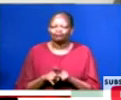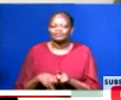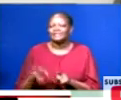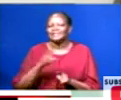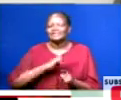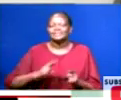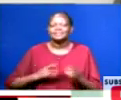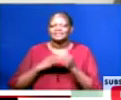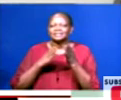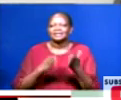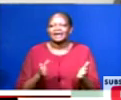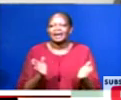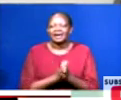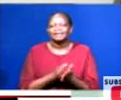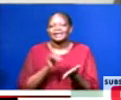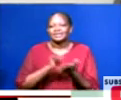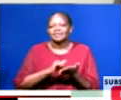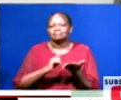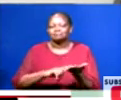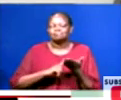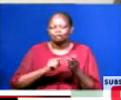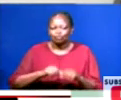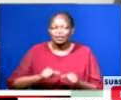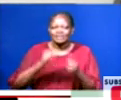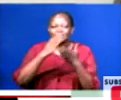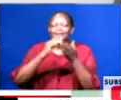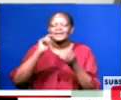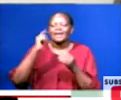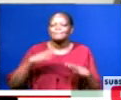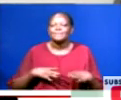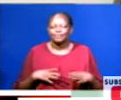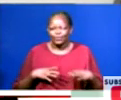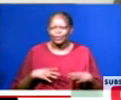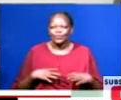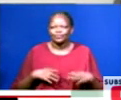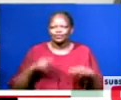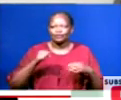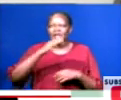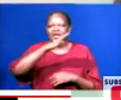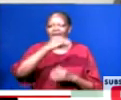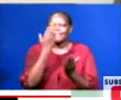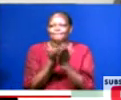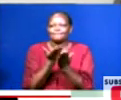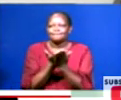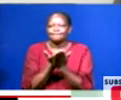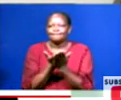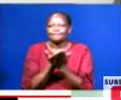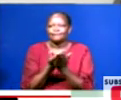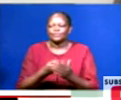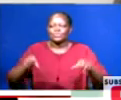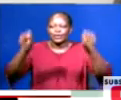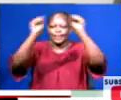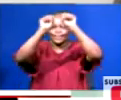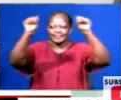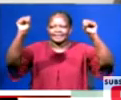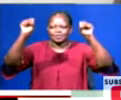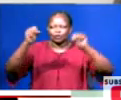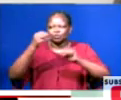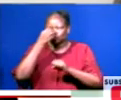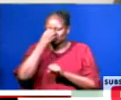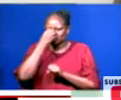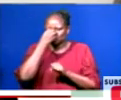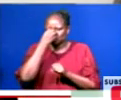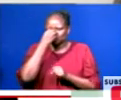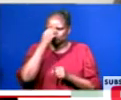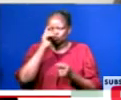leaders. And as that debate rages, a section of Kenyans are tonight appealing to the president, President William Ruto,